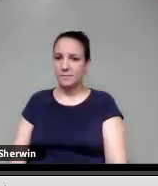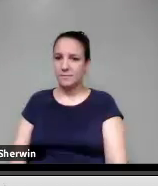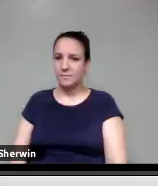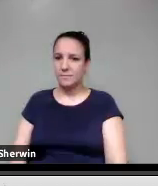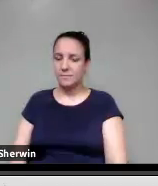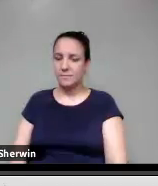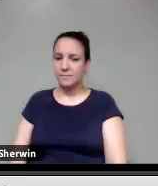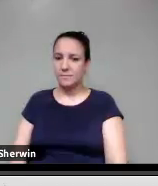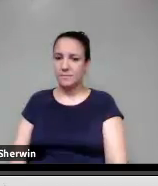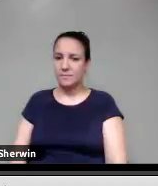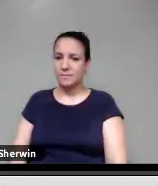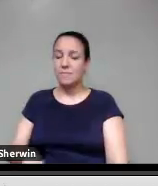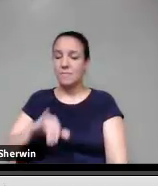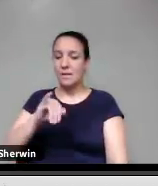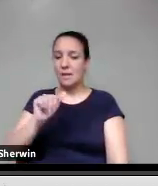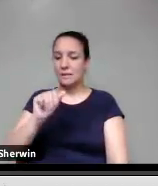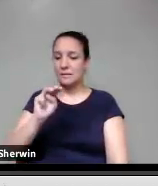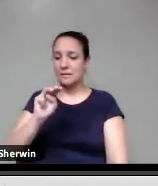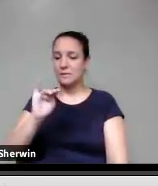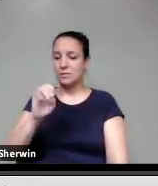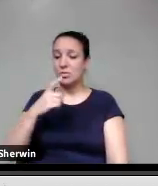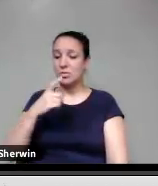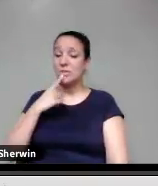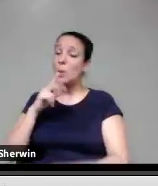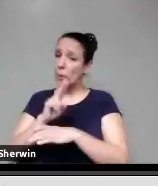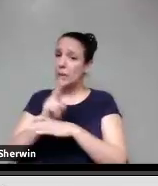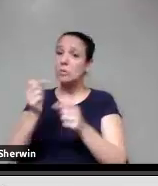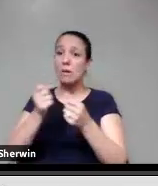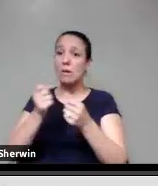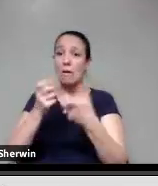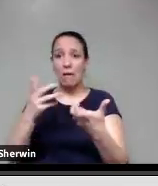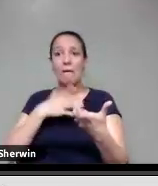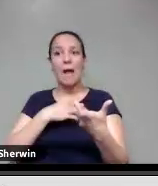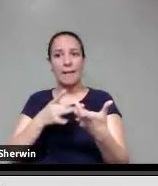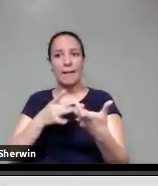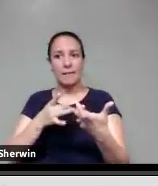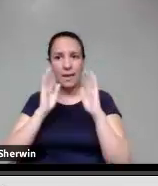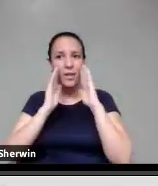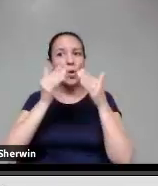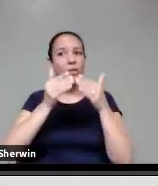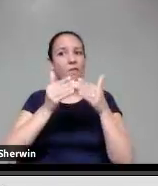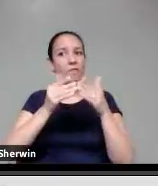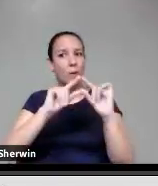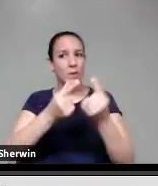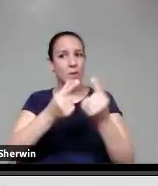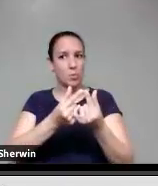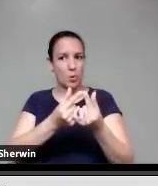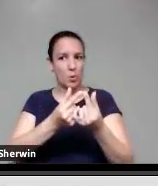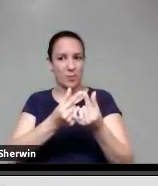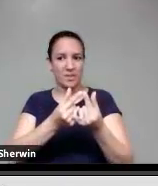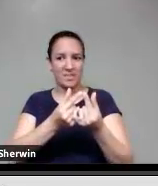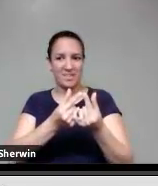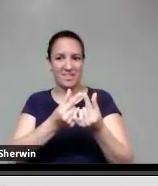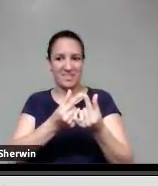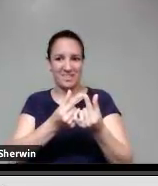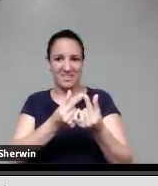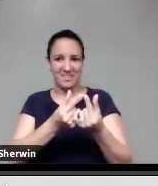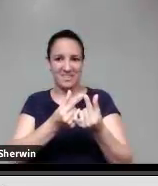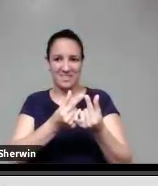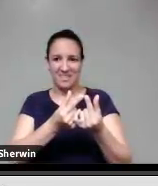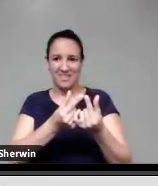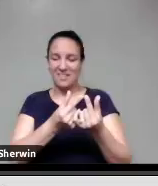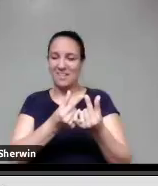Jamie said, we do use a lot of these. I like the idea of a focus group, especially to get more teen involvement. And pizza, right, Jamie? If